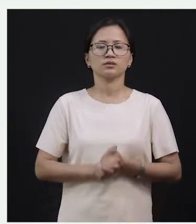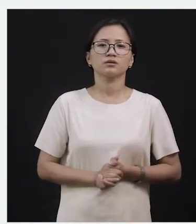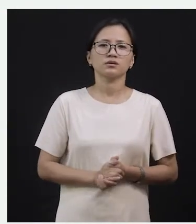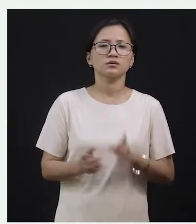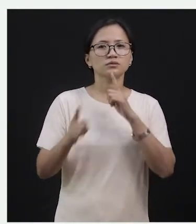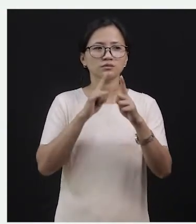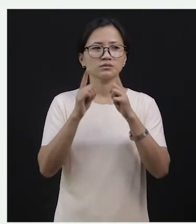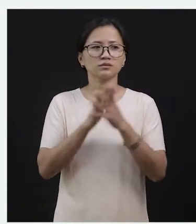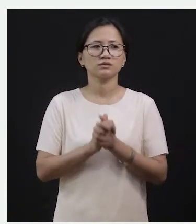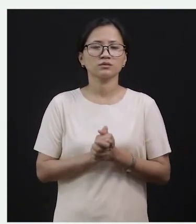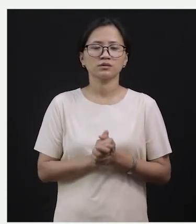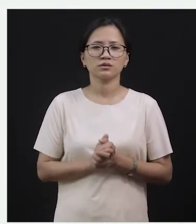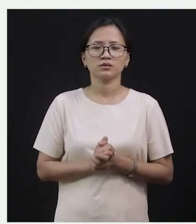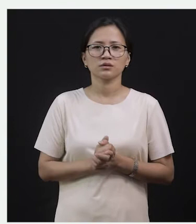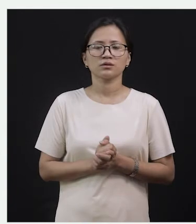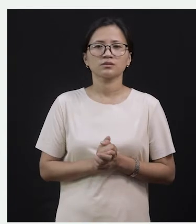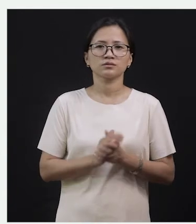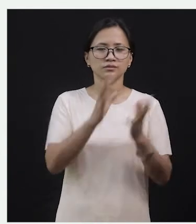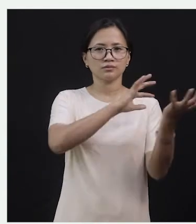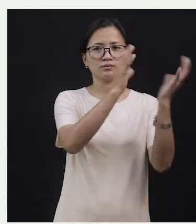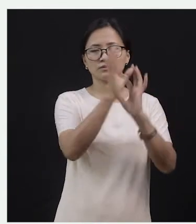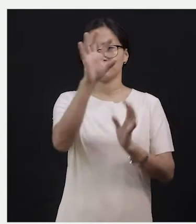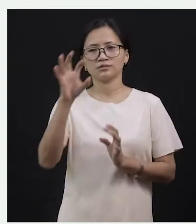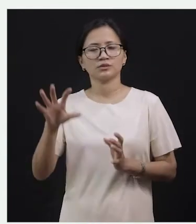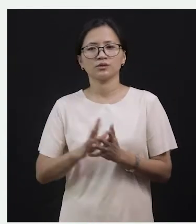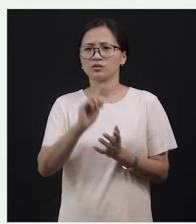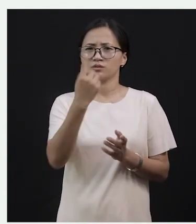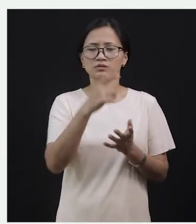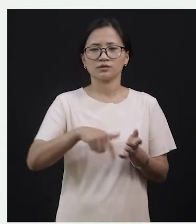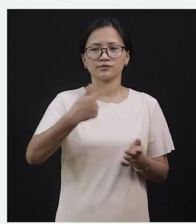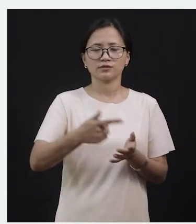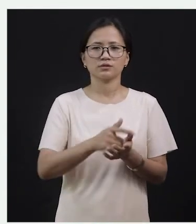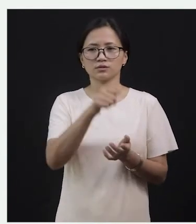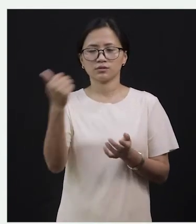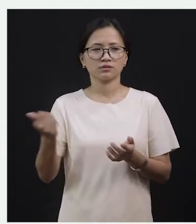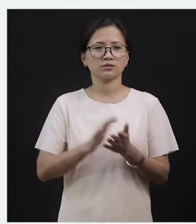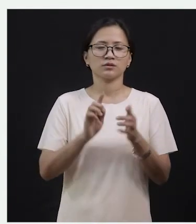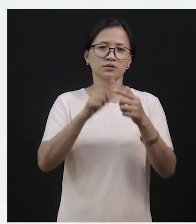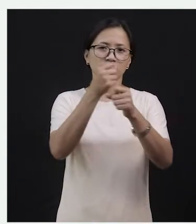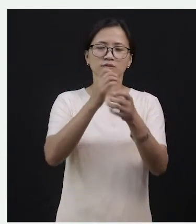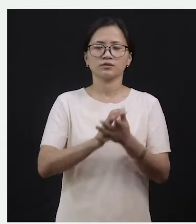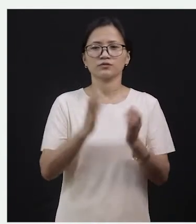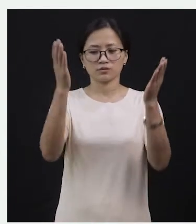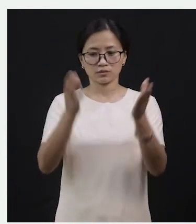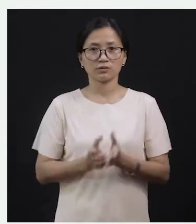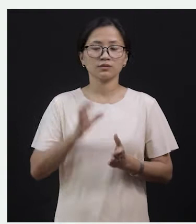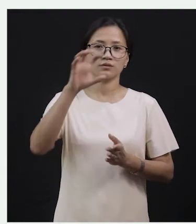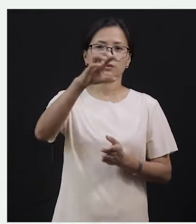let's discuss about these continents one after the other, giving some examples of the countries,